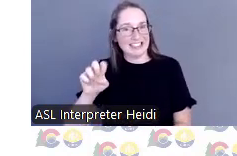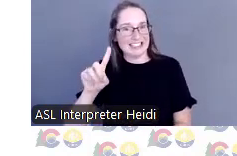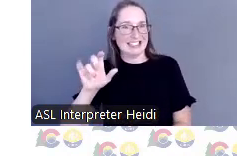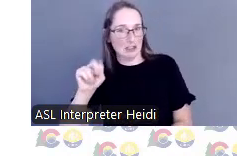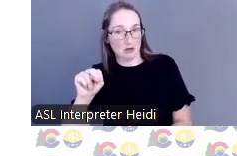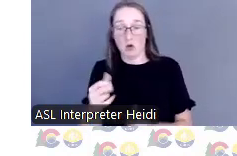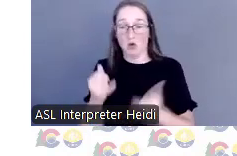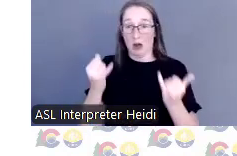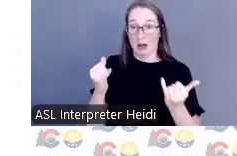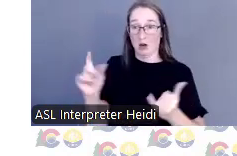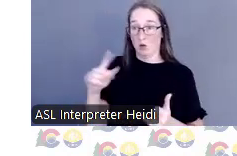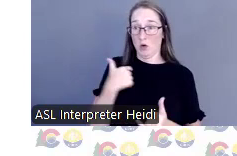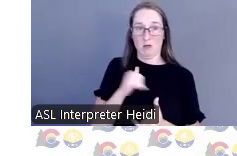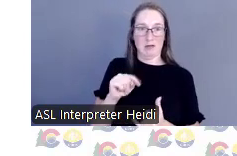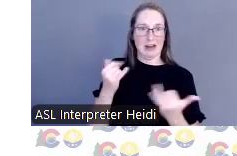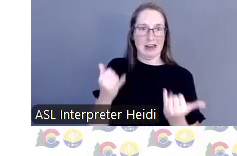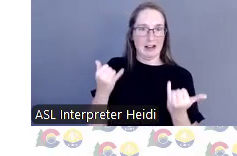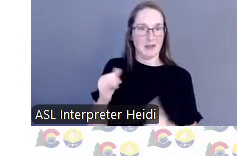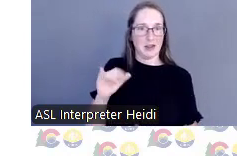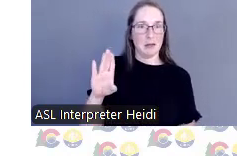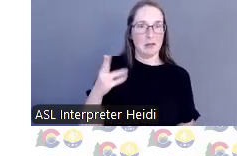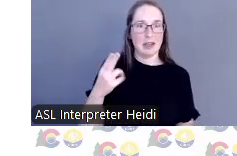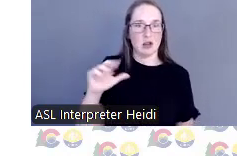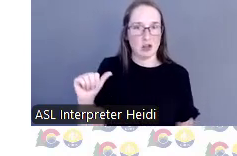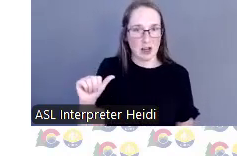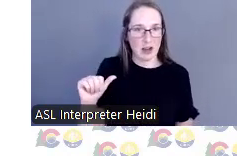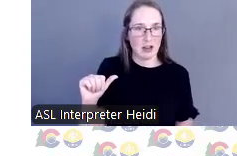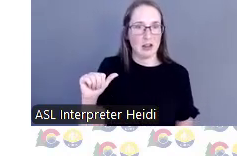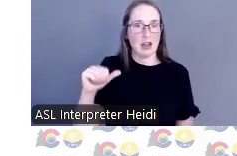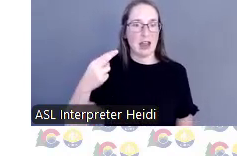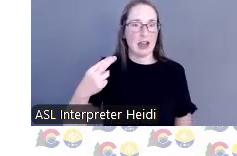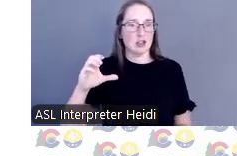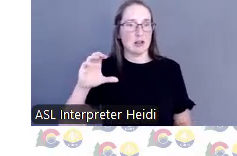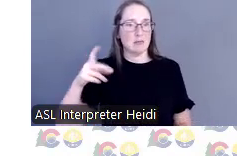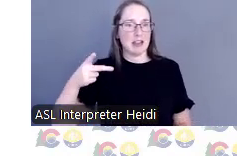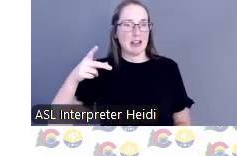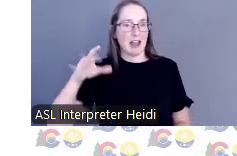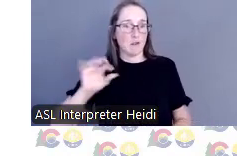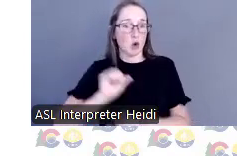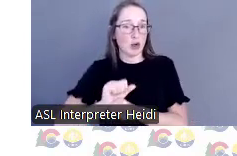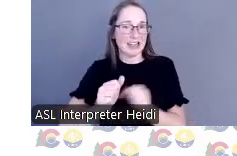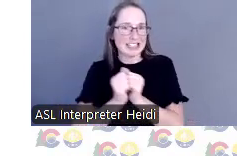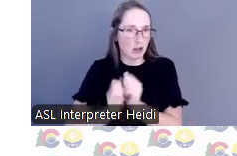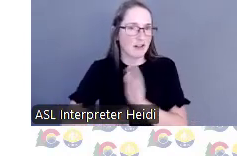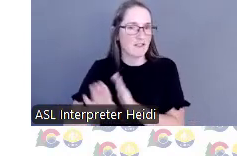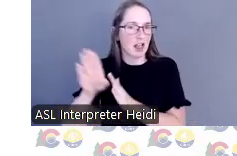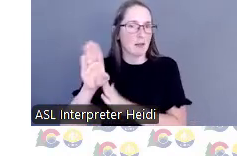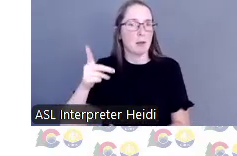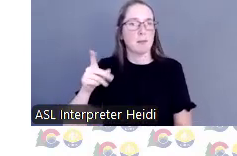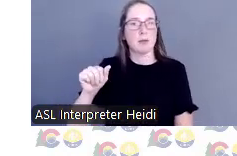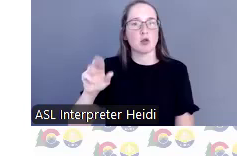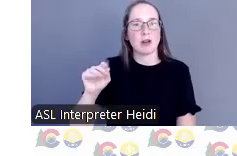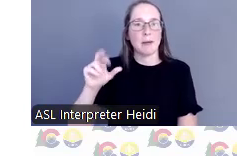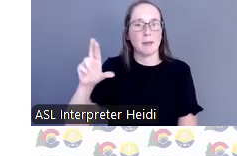now, where we are, BHA and HCPF are working together to develop parameters for this work group. That was an ask from